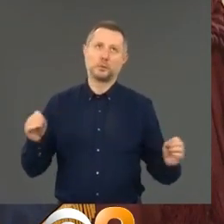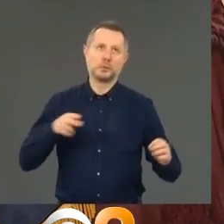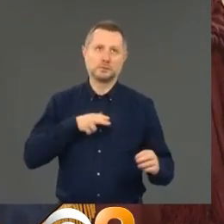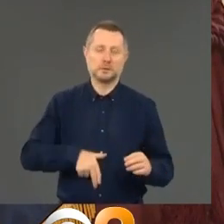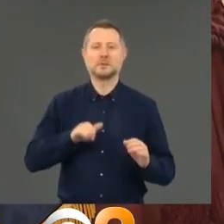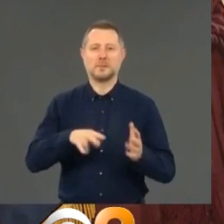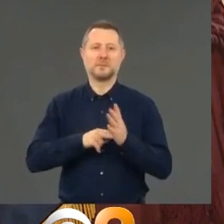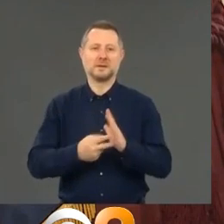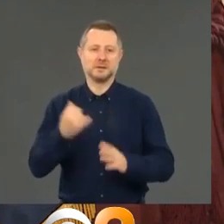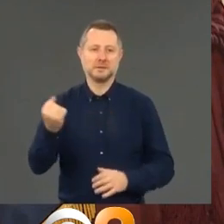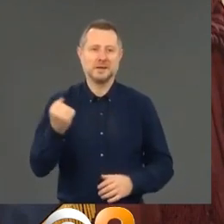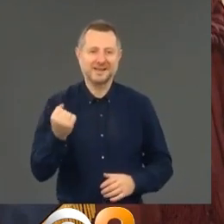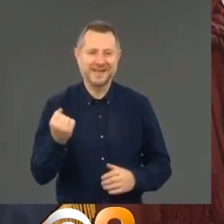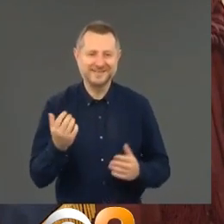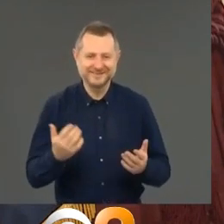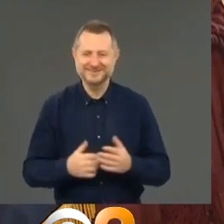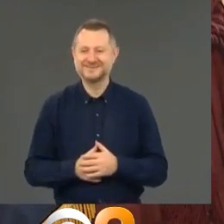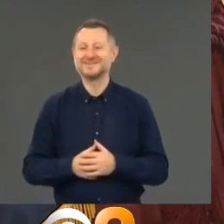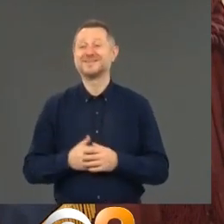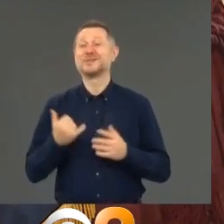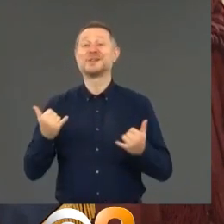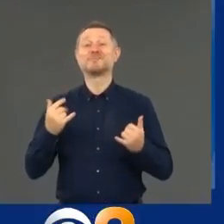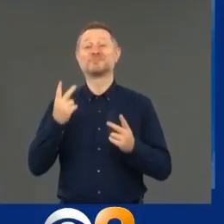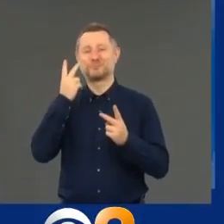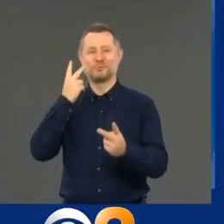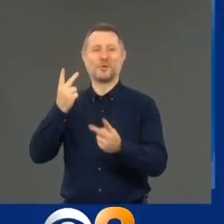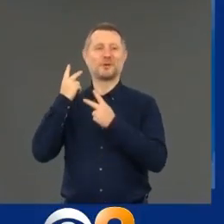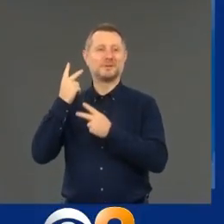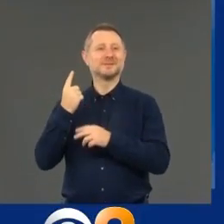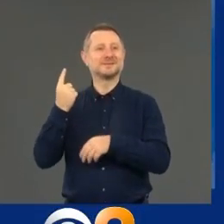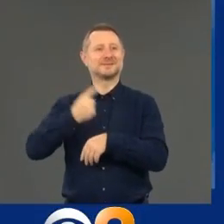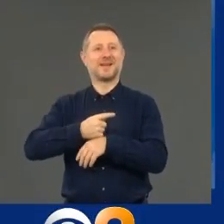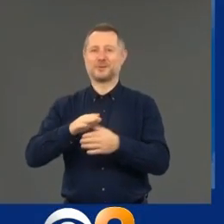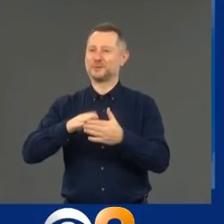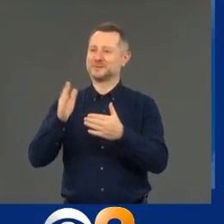Today is Saturday of Memorial Day weekend. It is day 84.